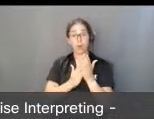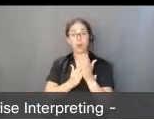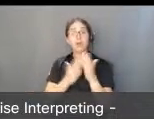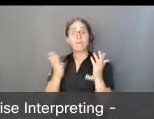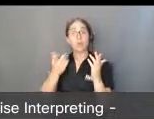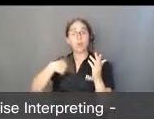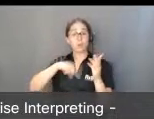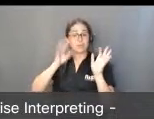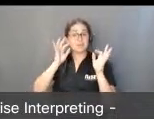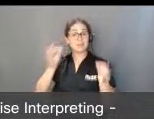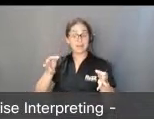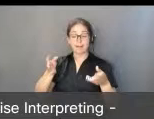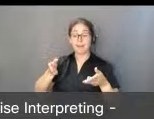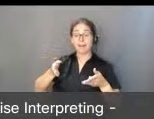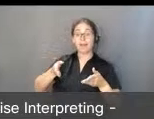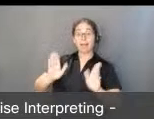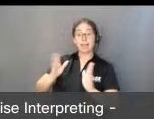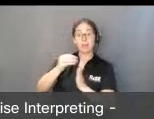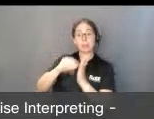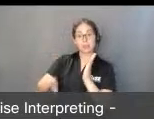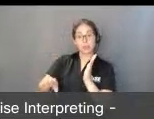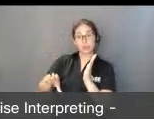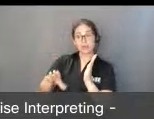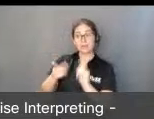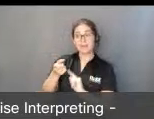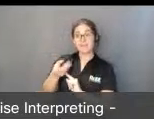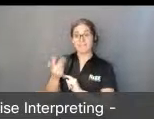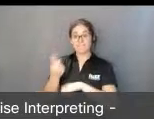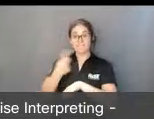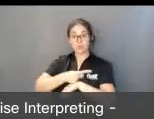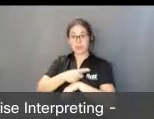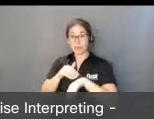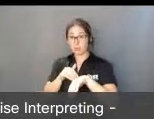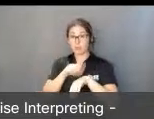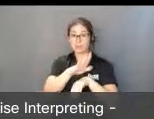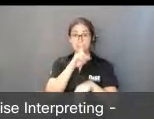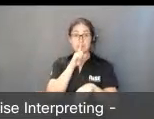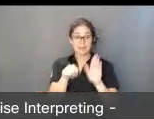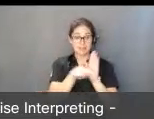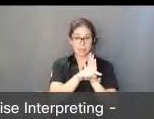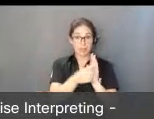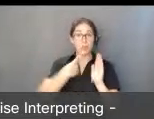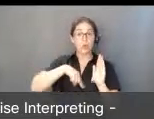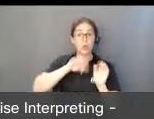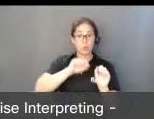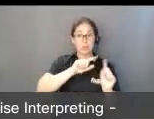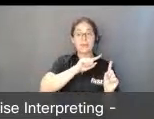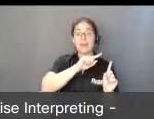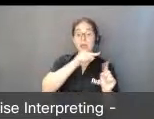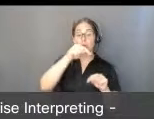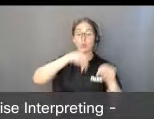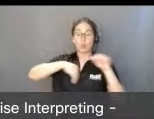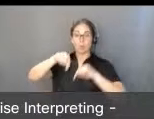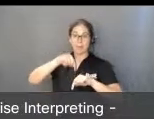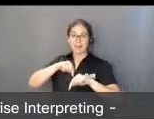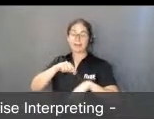know, allowing a student a few days to submit assignments, we are able to go back and change attendance from, say, negative to positive once